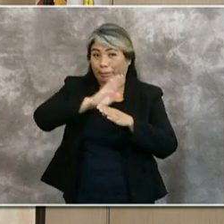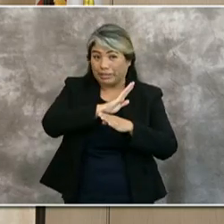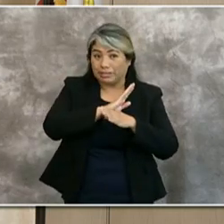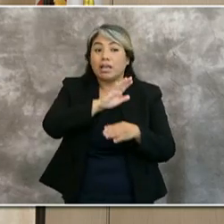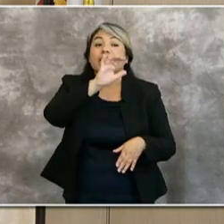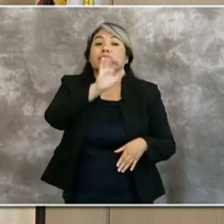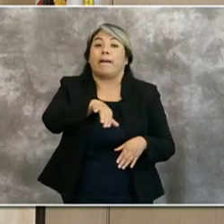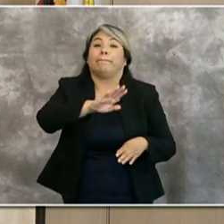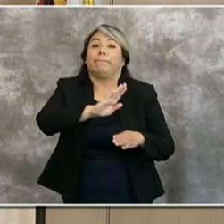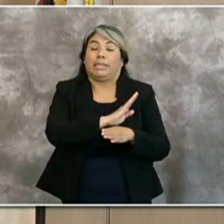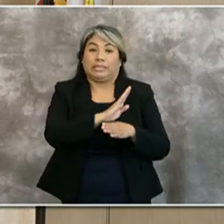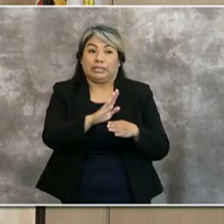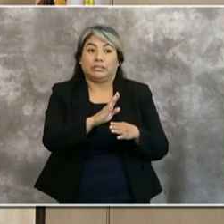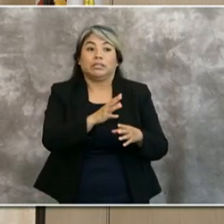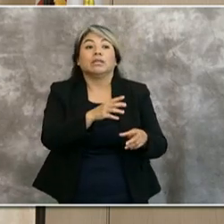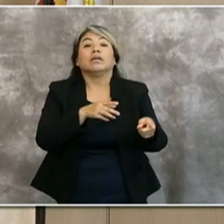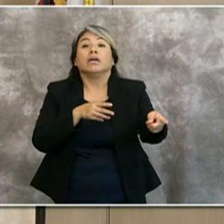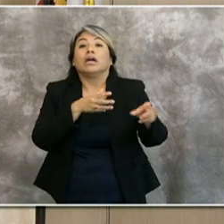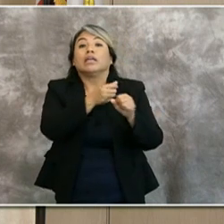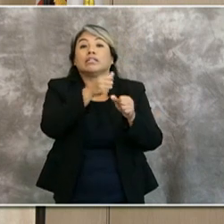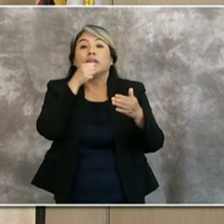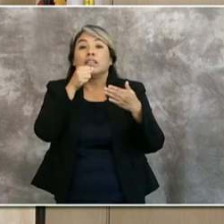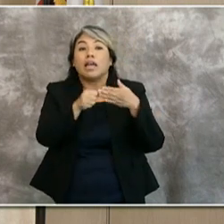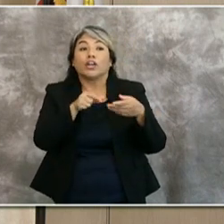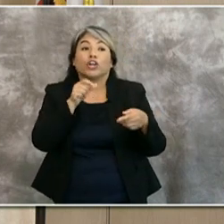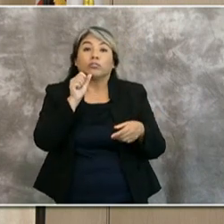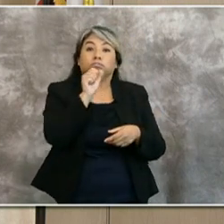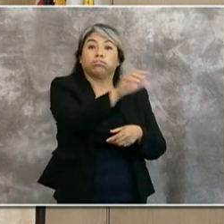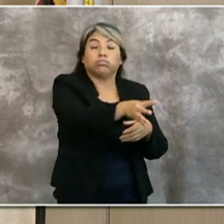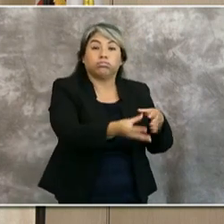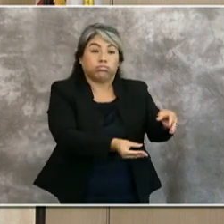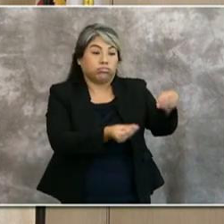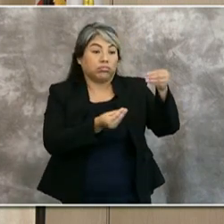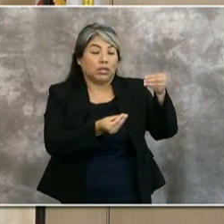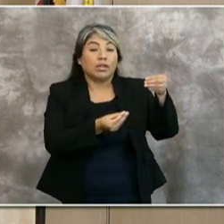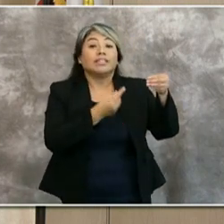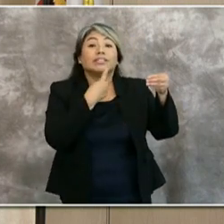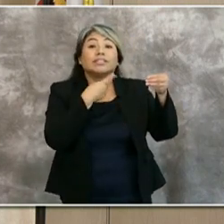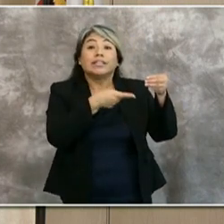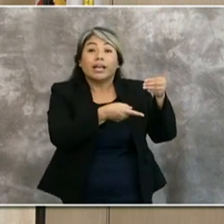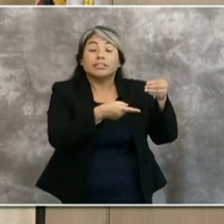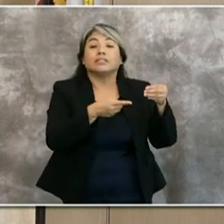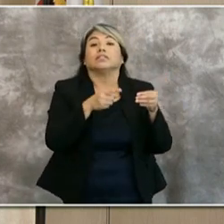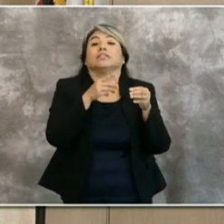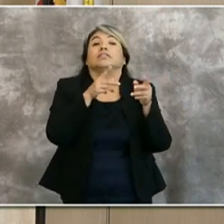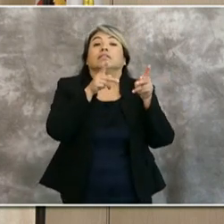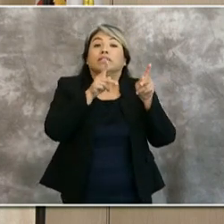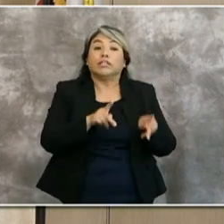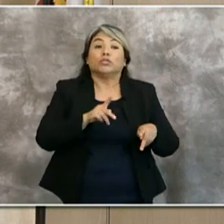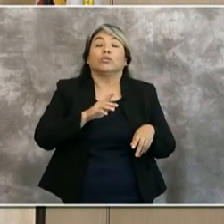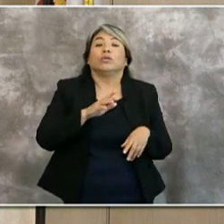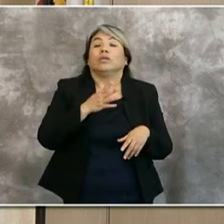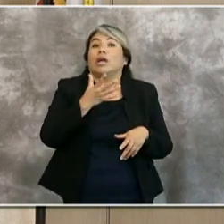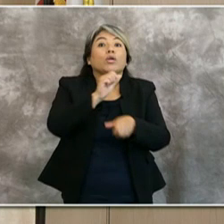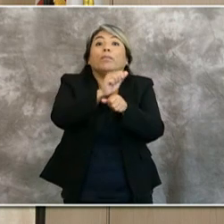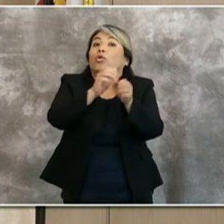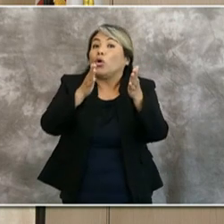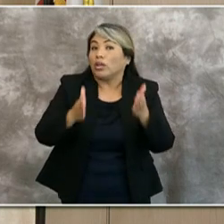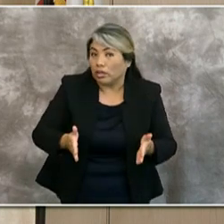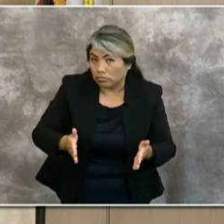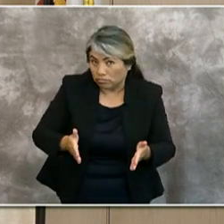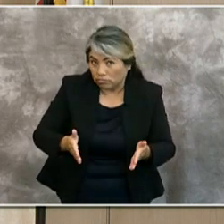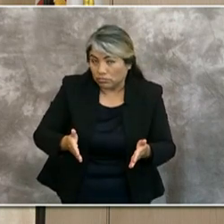that business gets a letter and it states that an individual in your, an employee